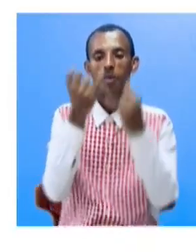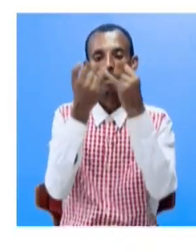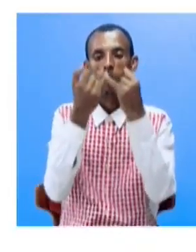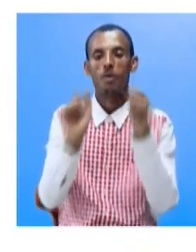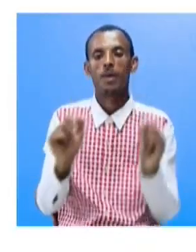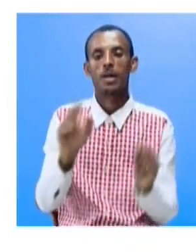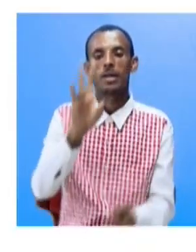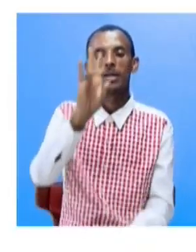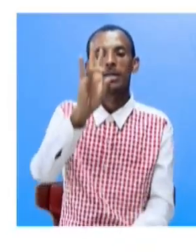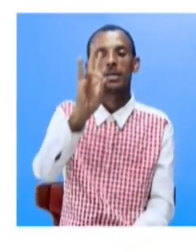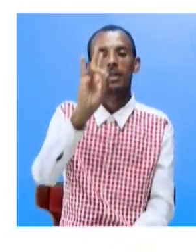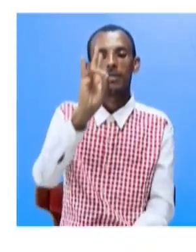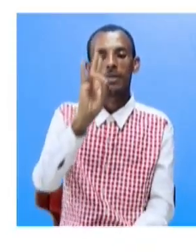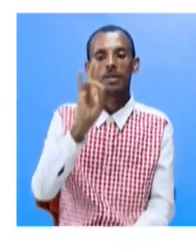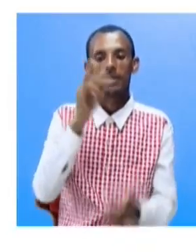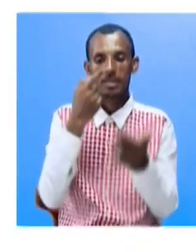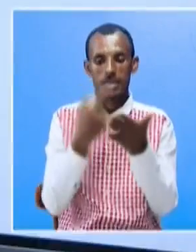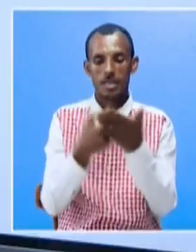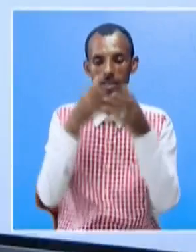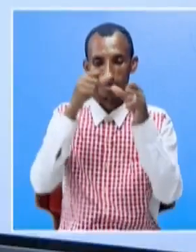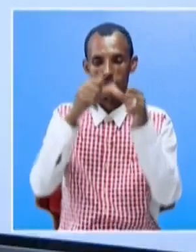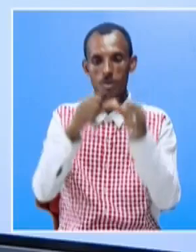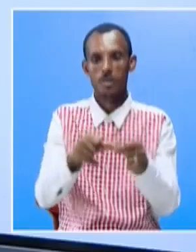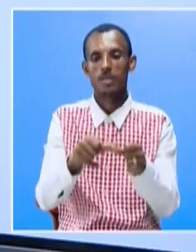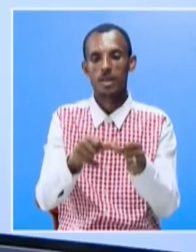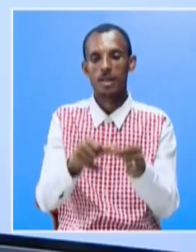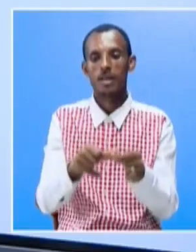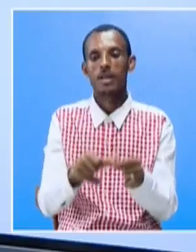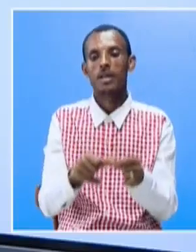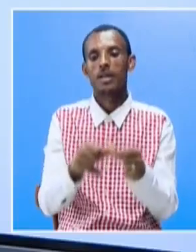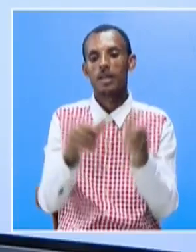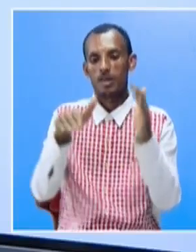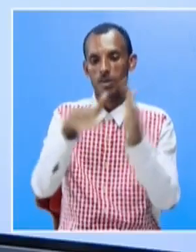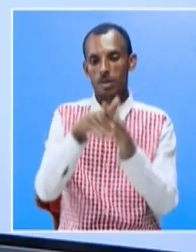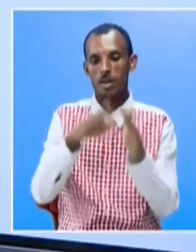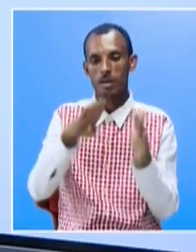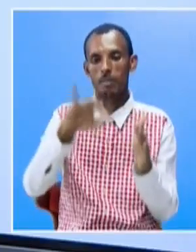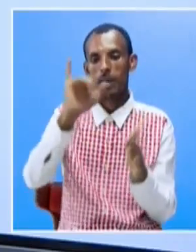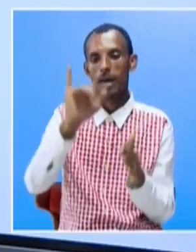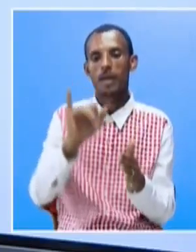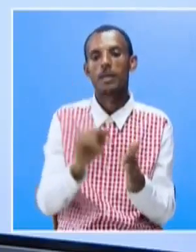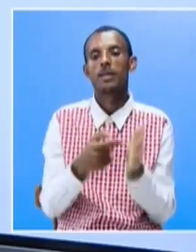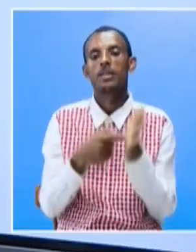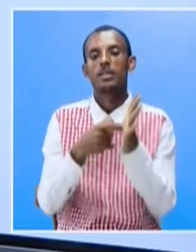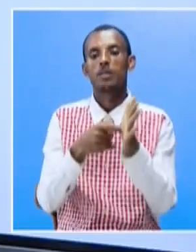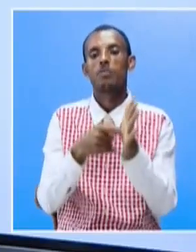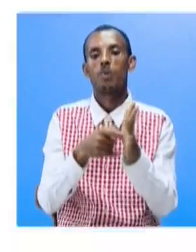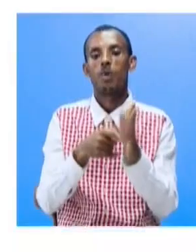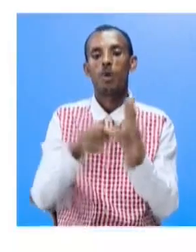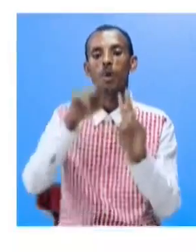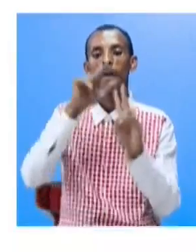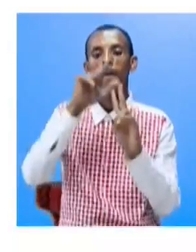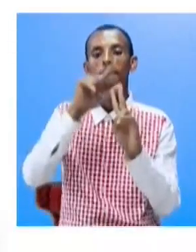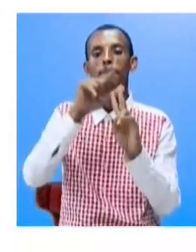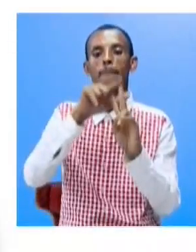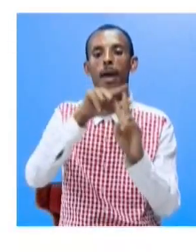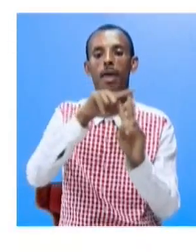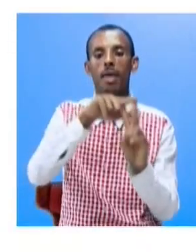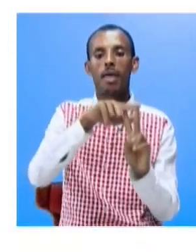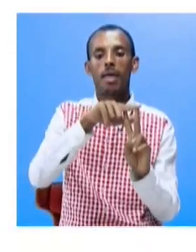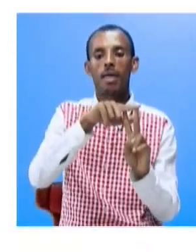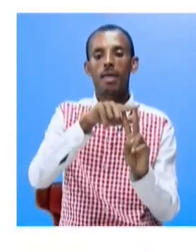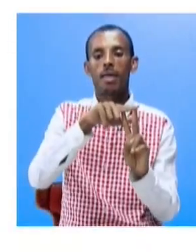22/7. And this constant is denoted by the symbol, this pi.